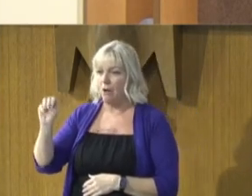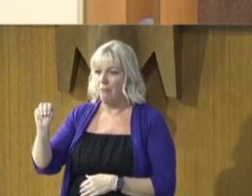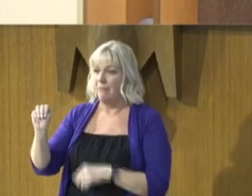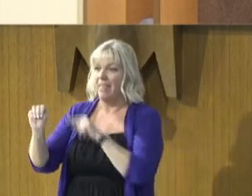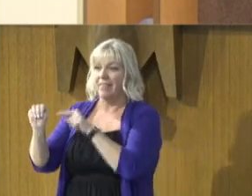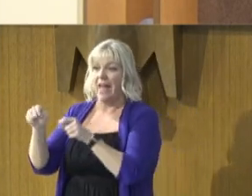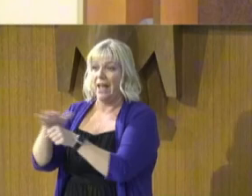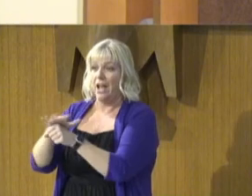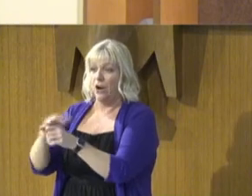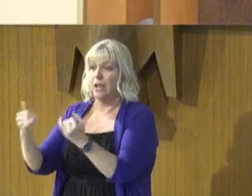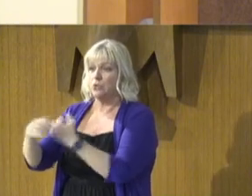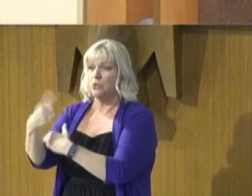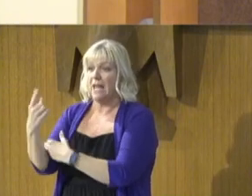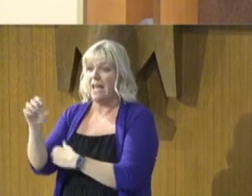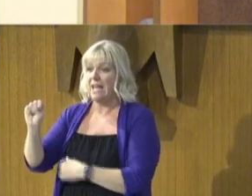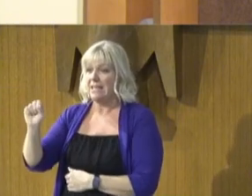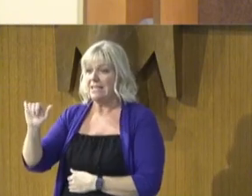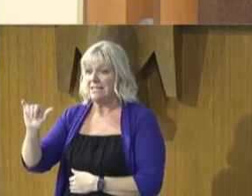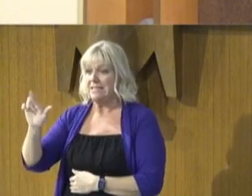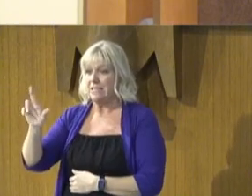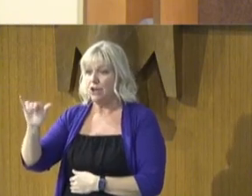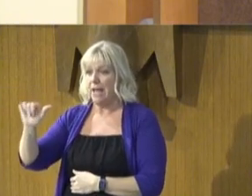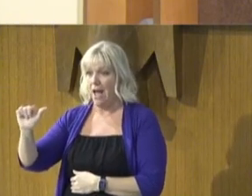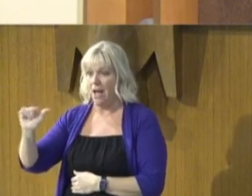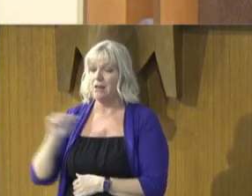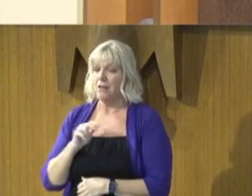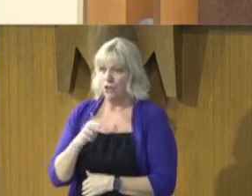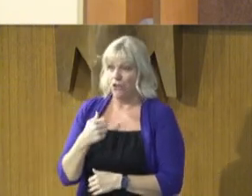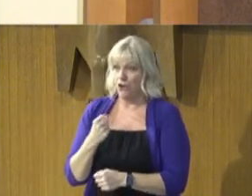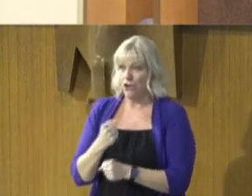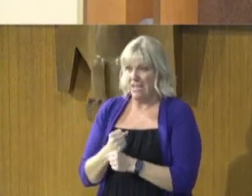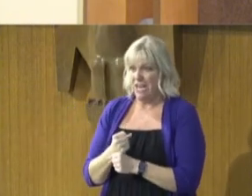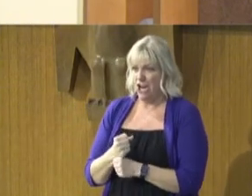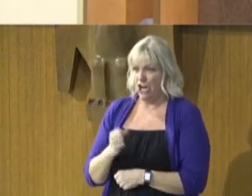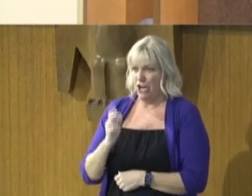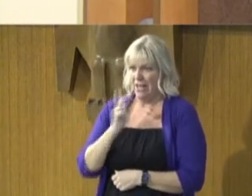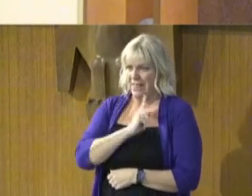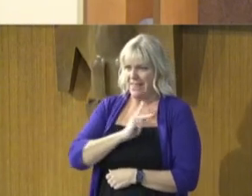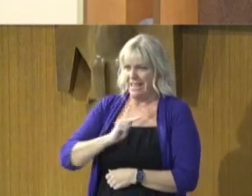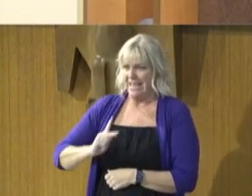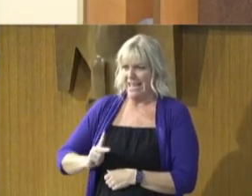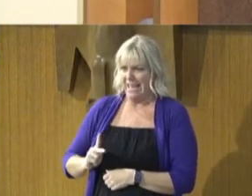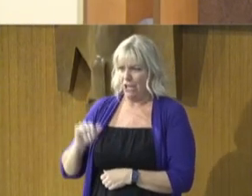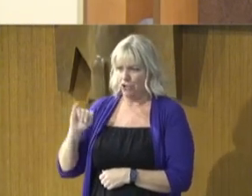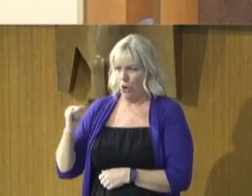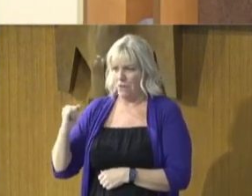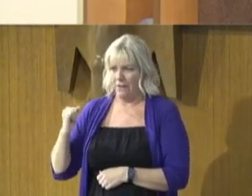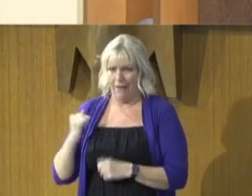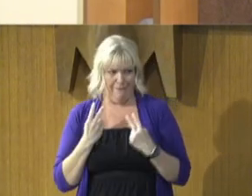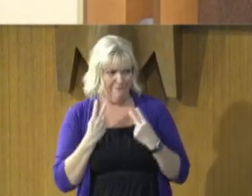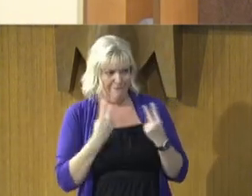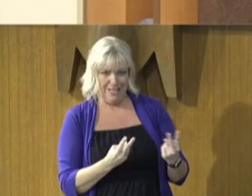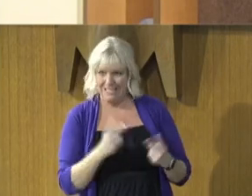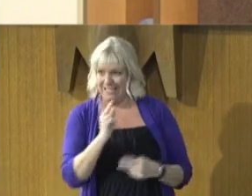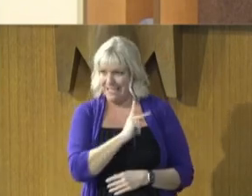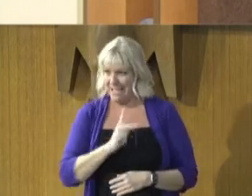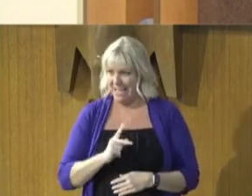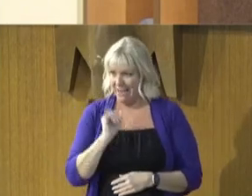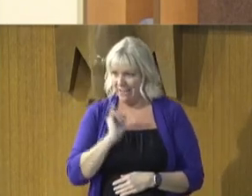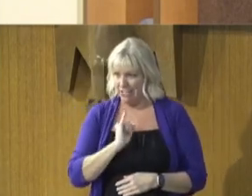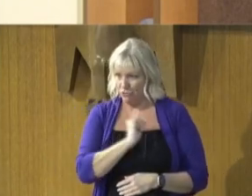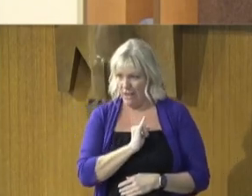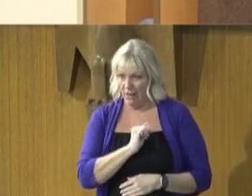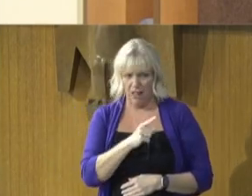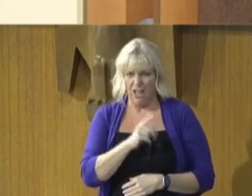Syria. In the third year of that peace, the king of Jehoshaphat goes to visit the king of Israel, and the king of Israel has been